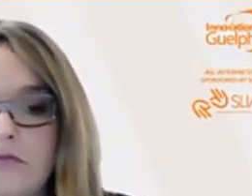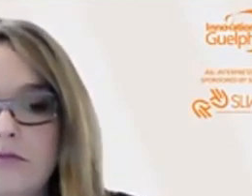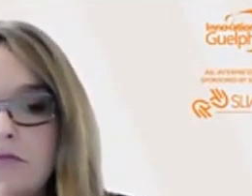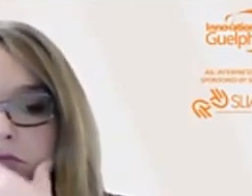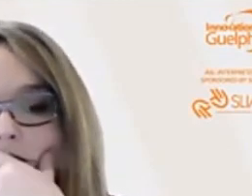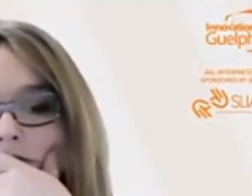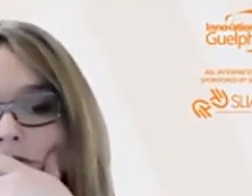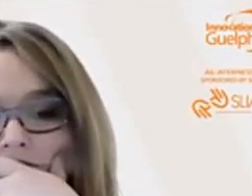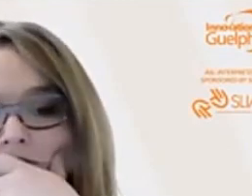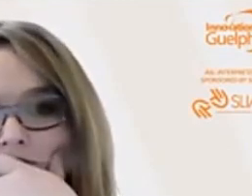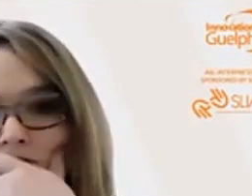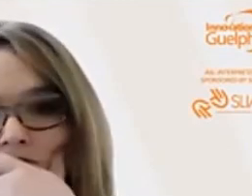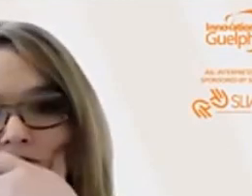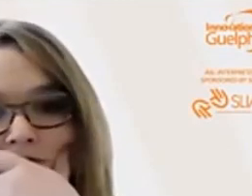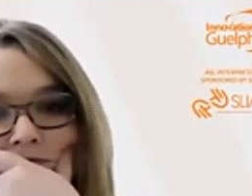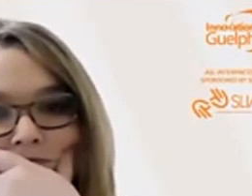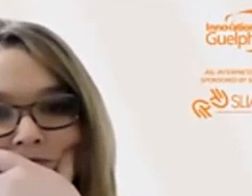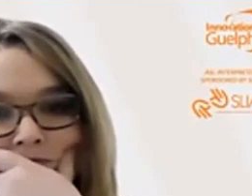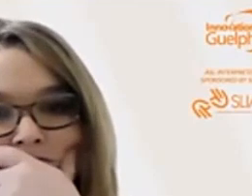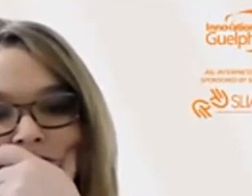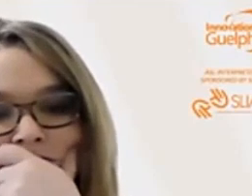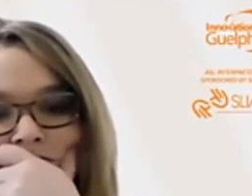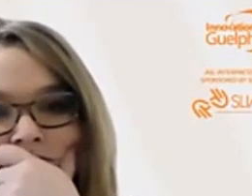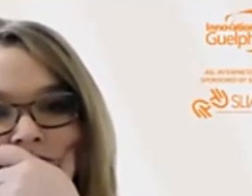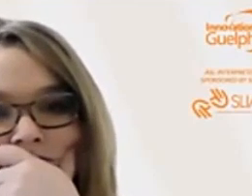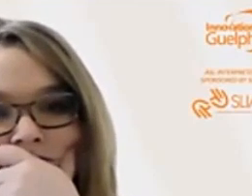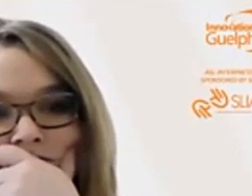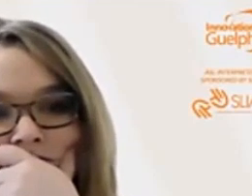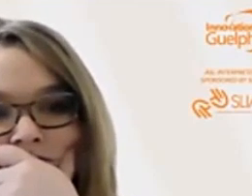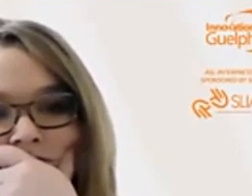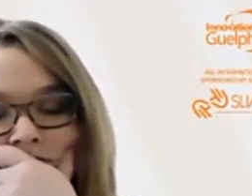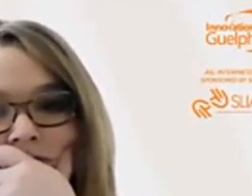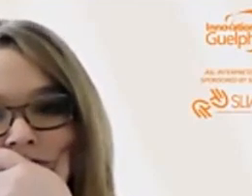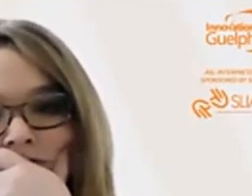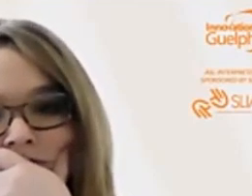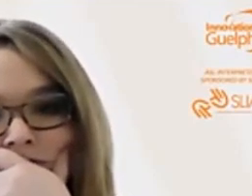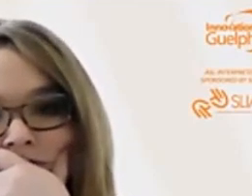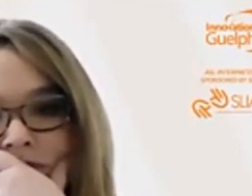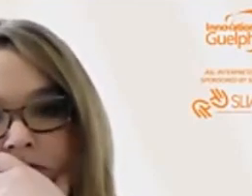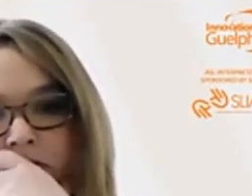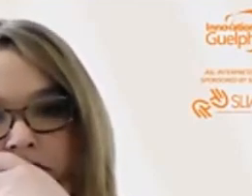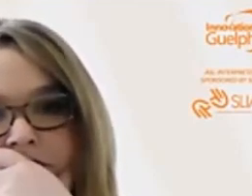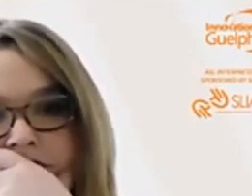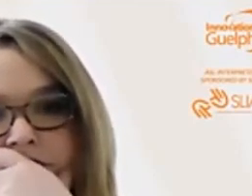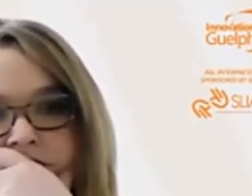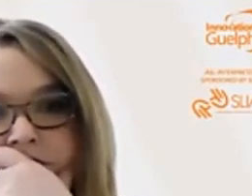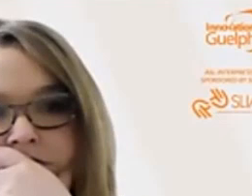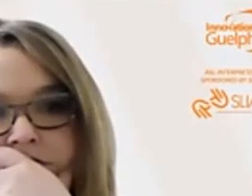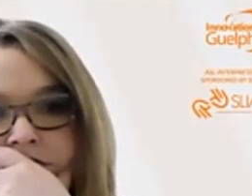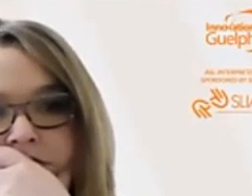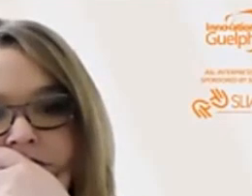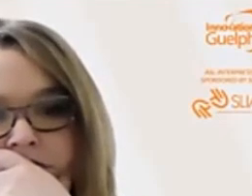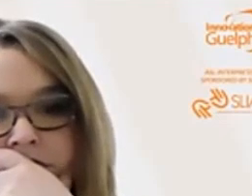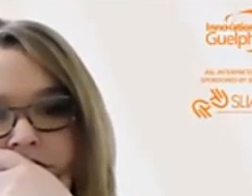really didn't believe it. And I started doing it. I thought, okay, I'm just going to try it. It is phenomenal what you can